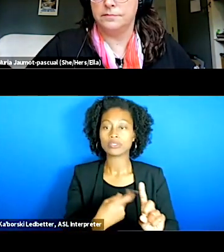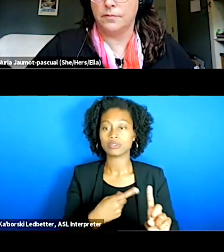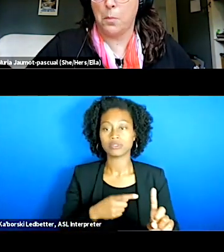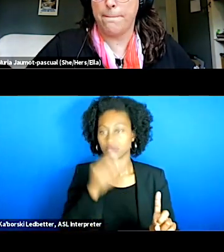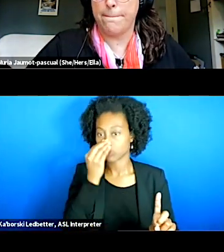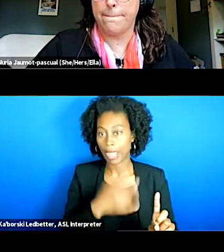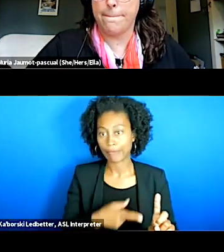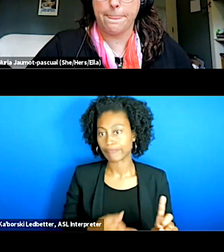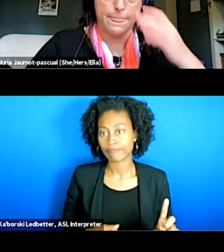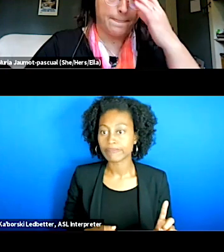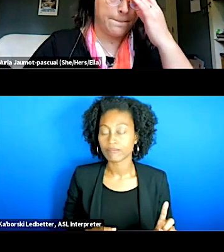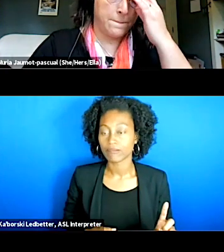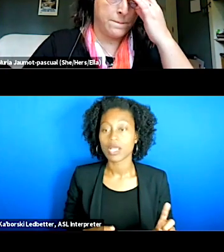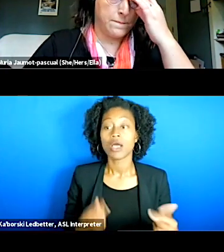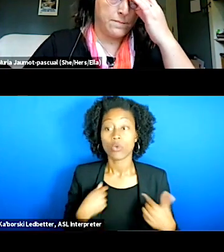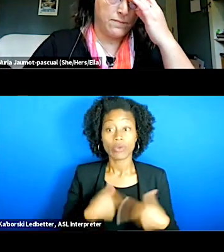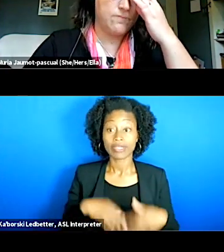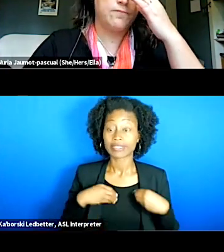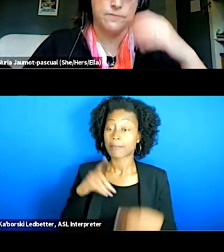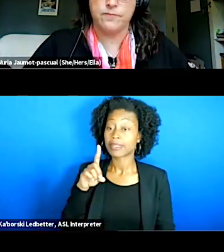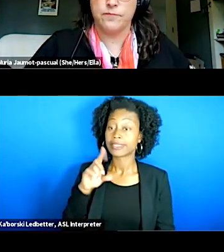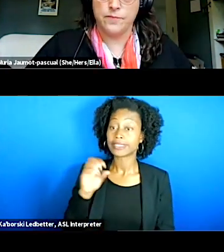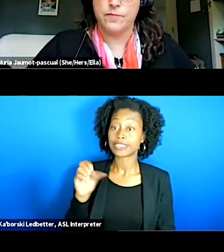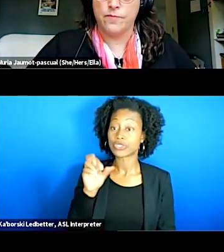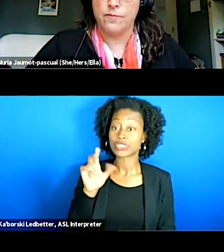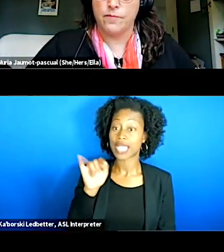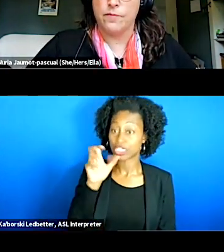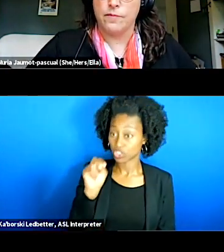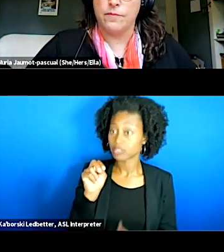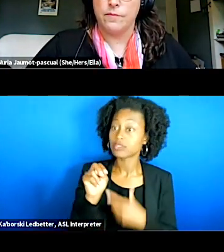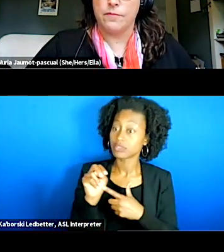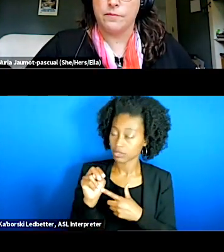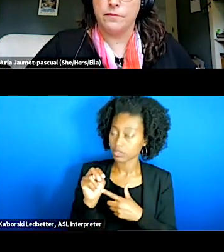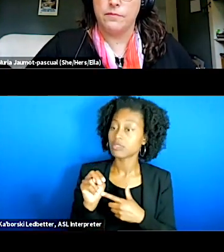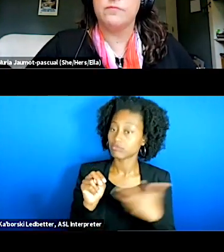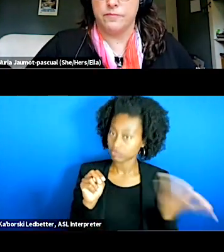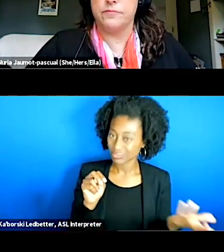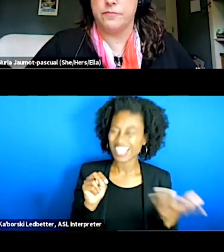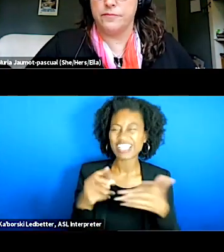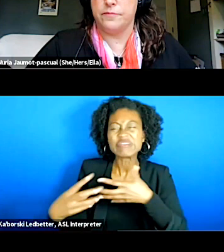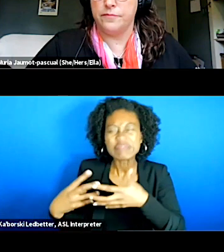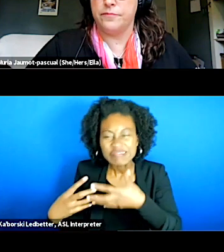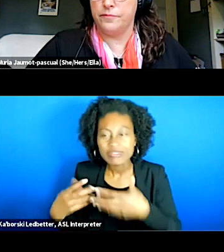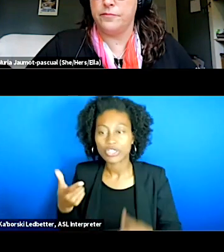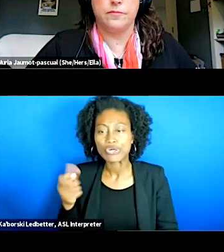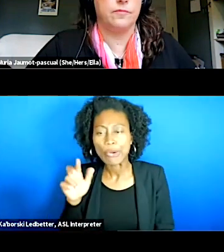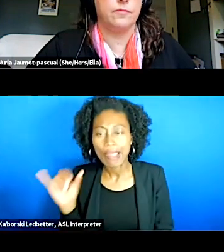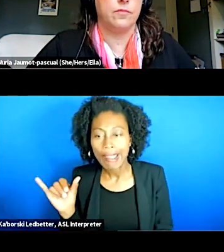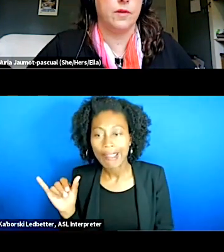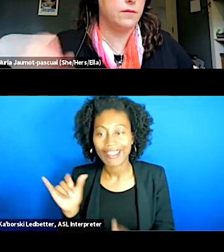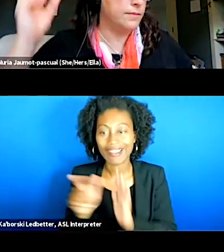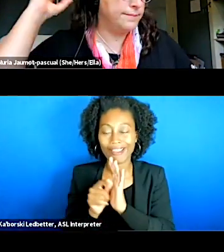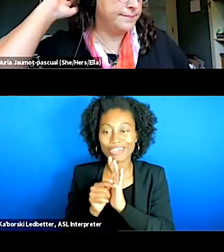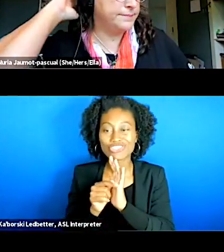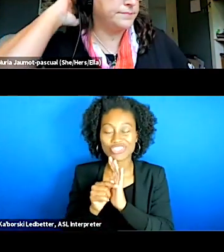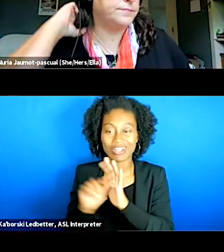have accepted dissertations, which can fall into the gray literature category,